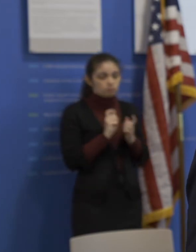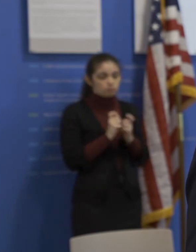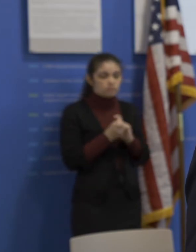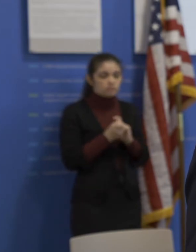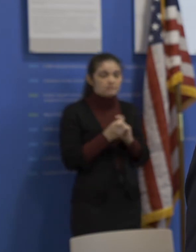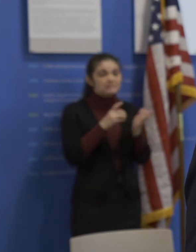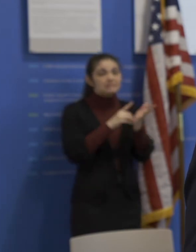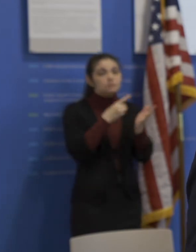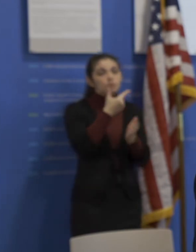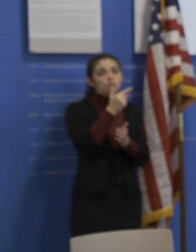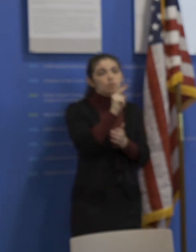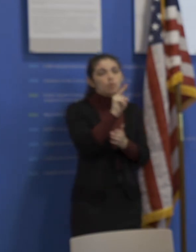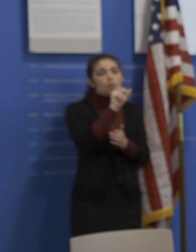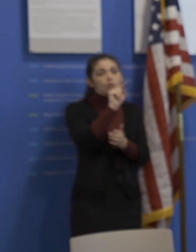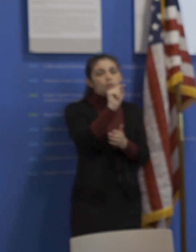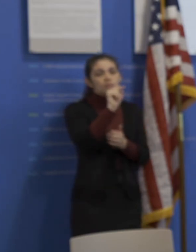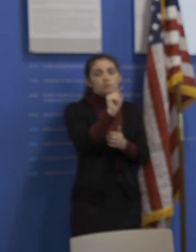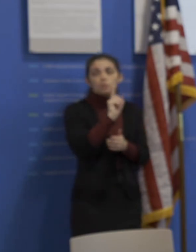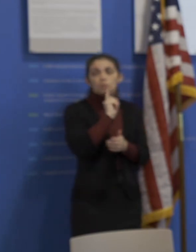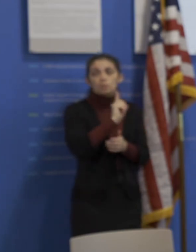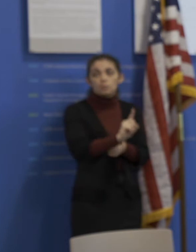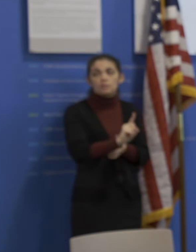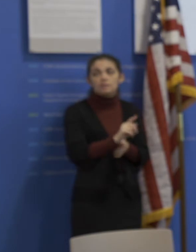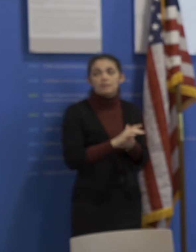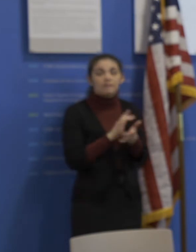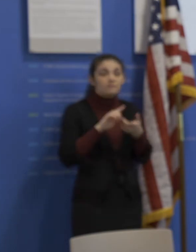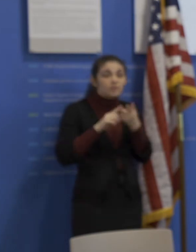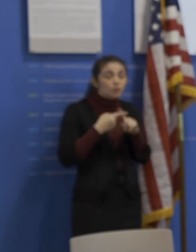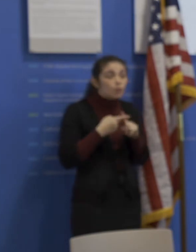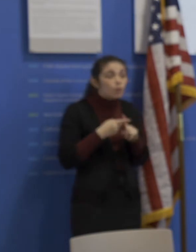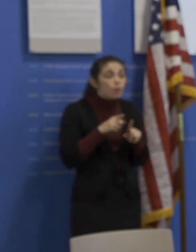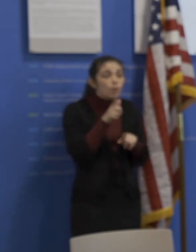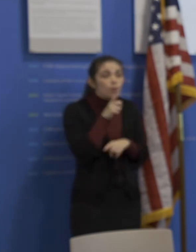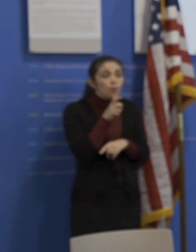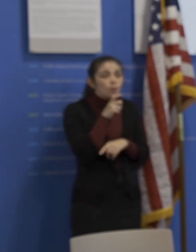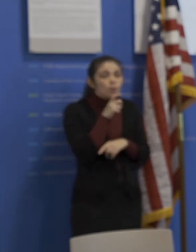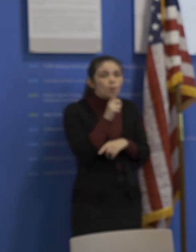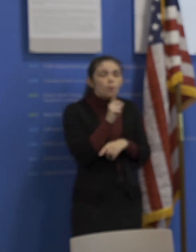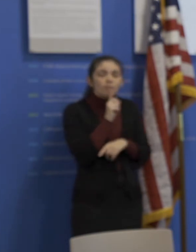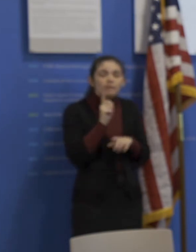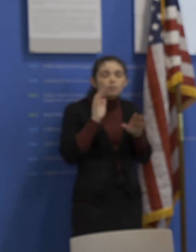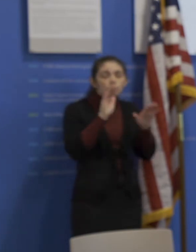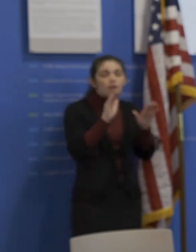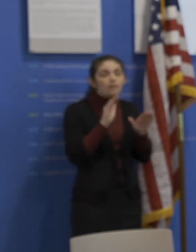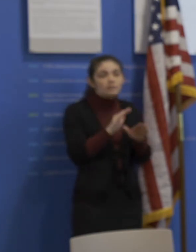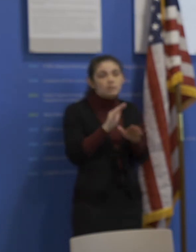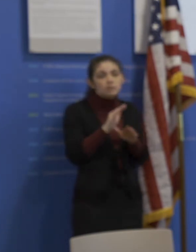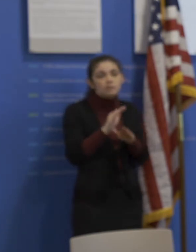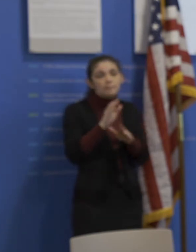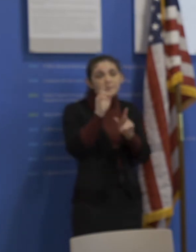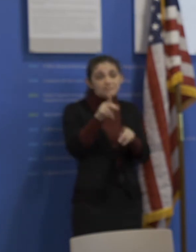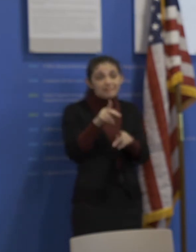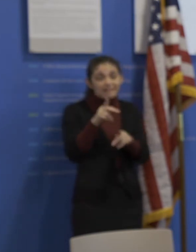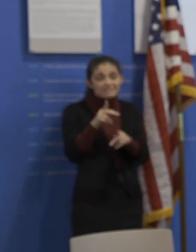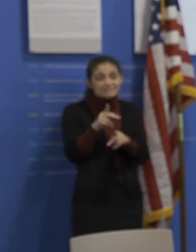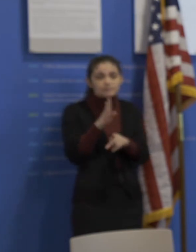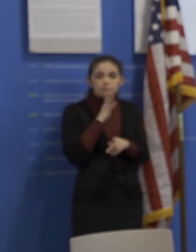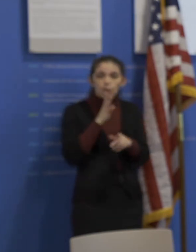to Dr. Gullett, who has been a friend, who has been an incredible confidant,